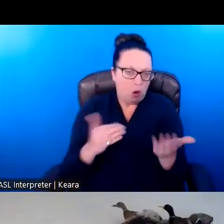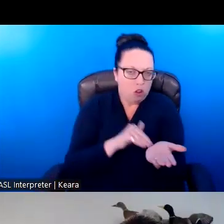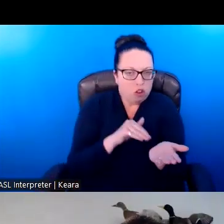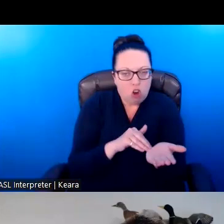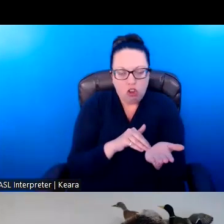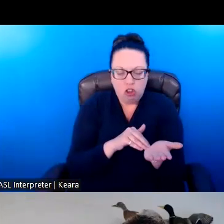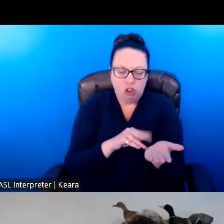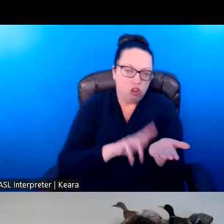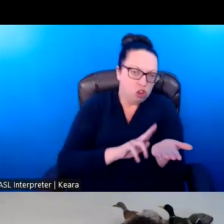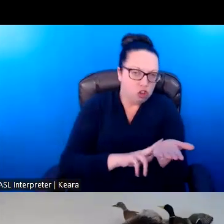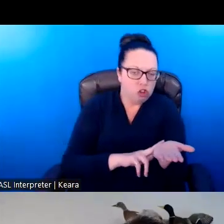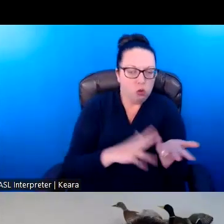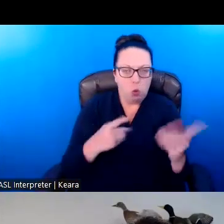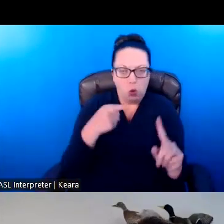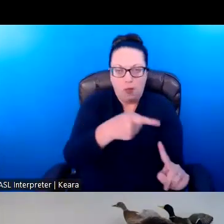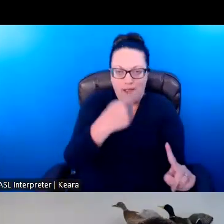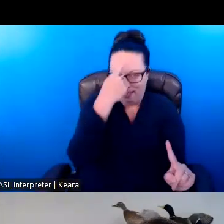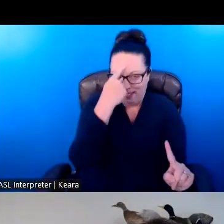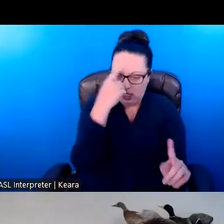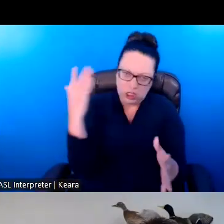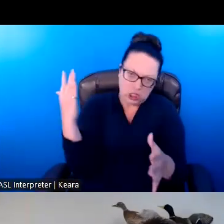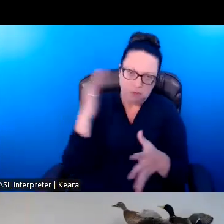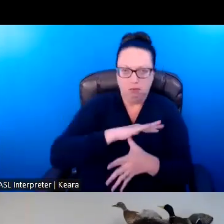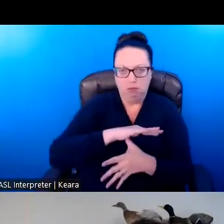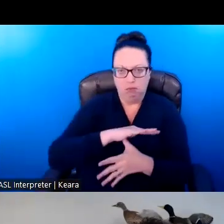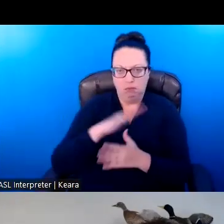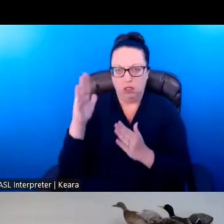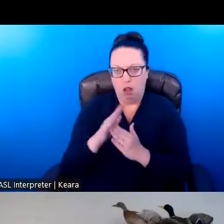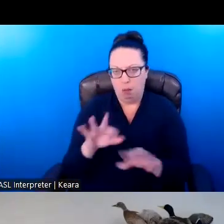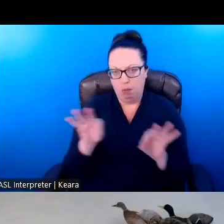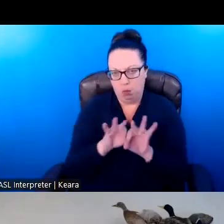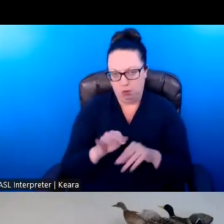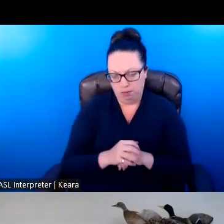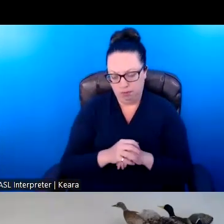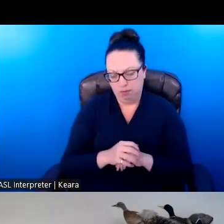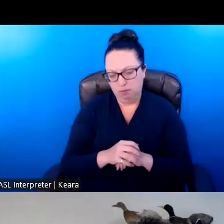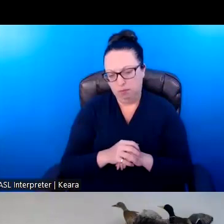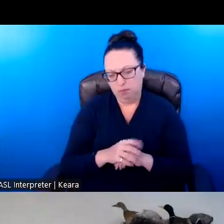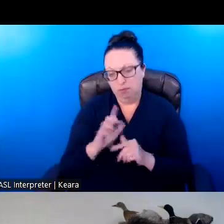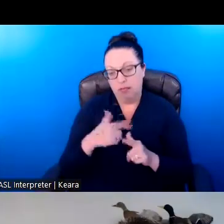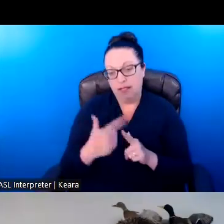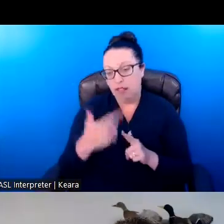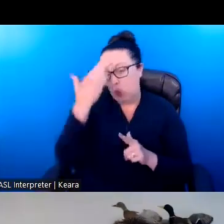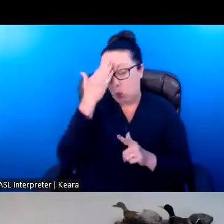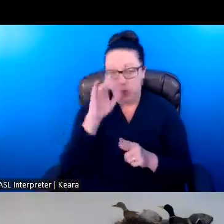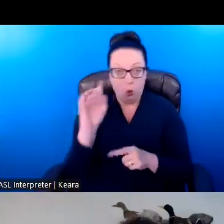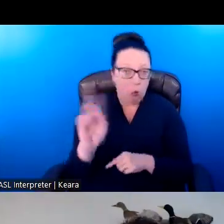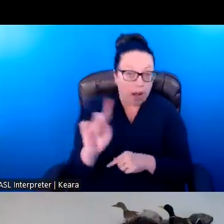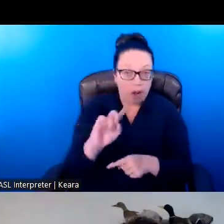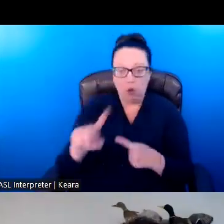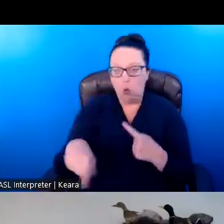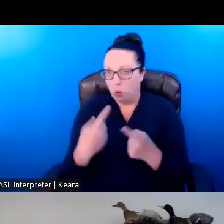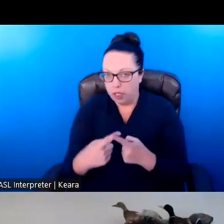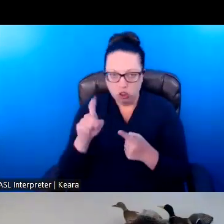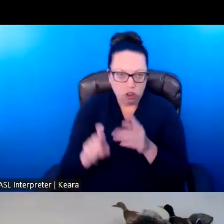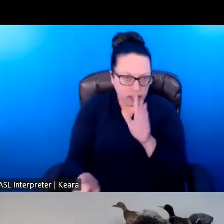the most important or second most important? And then also knowing the when, and of course that's really important. Where should they go? When should they be